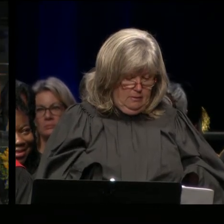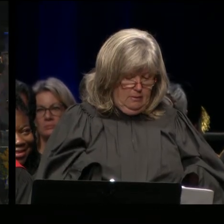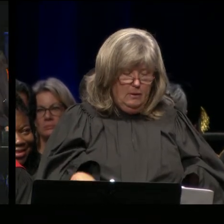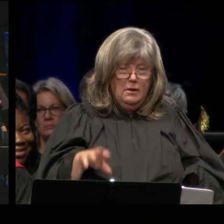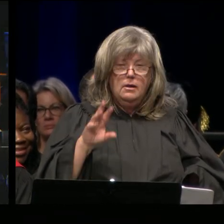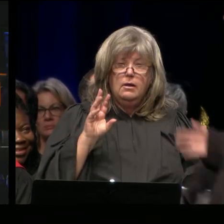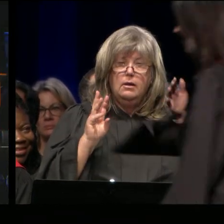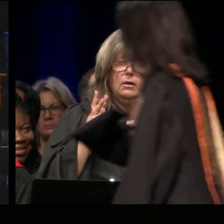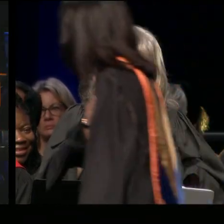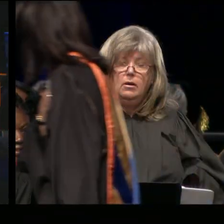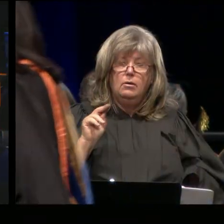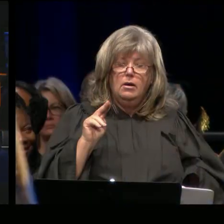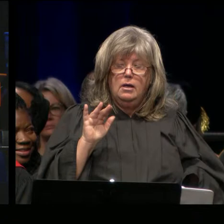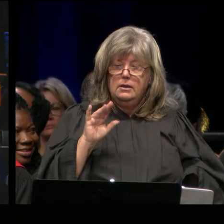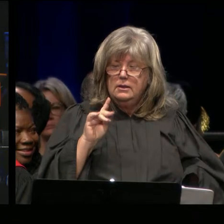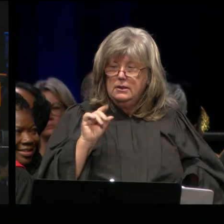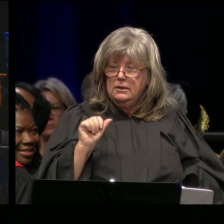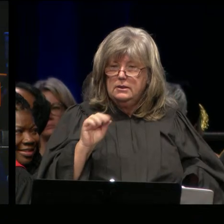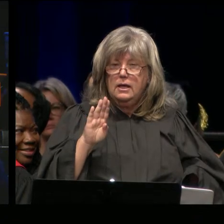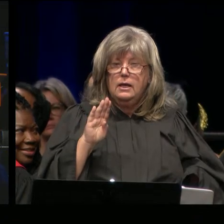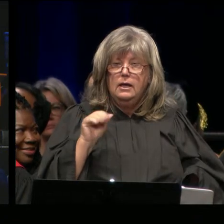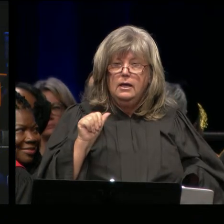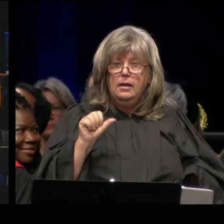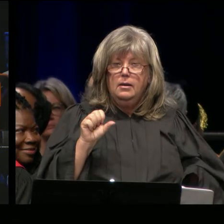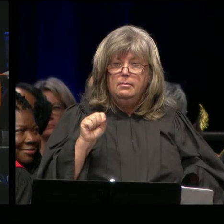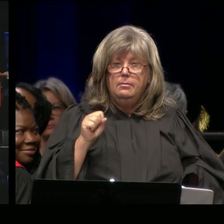Wanida Basas.